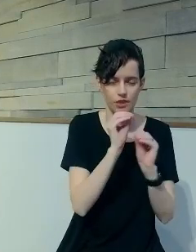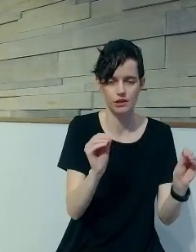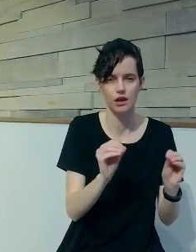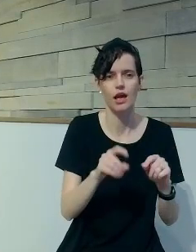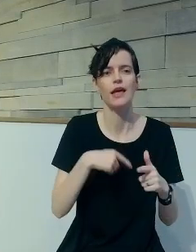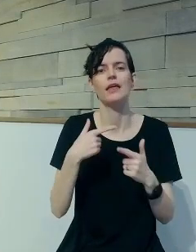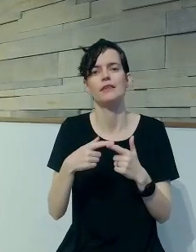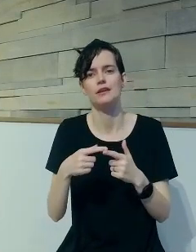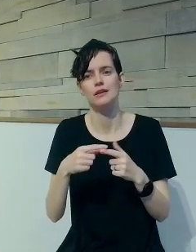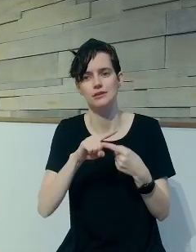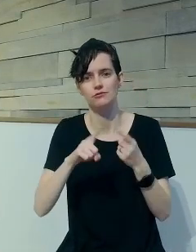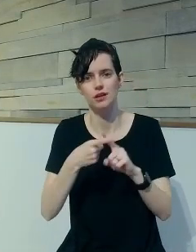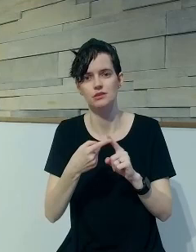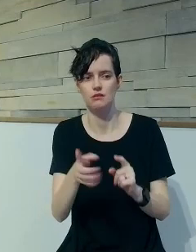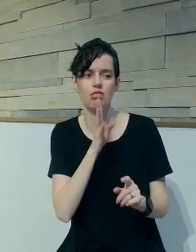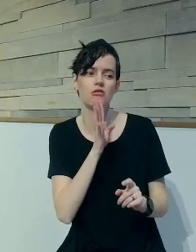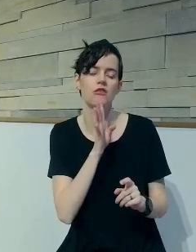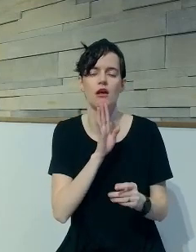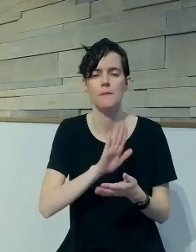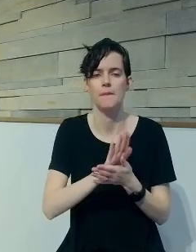friends become adversaries.